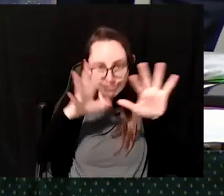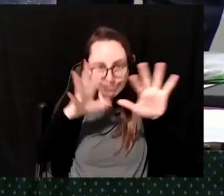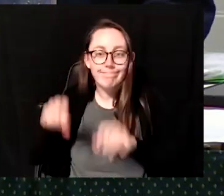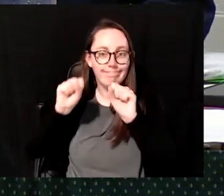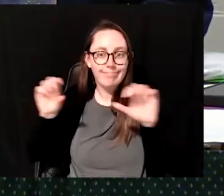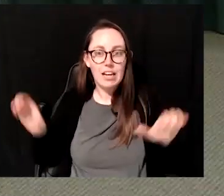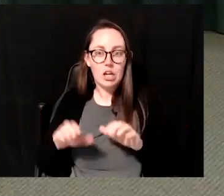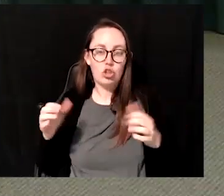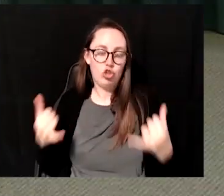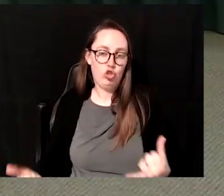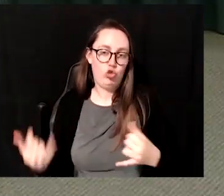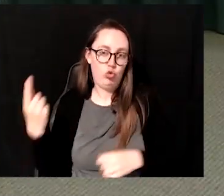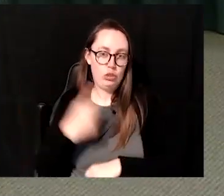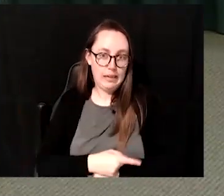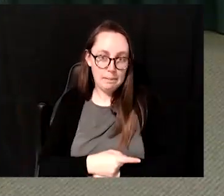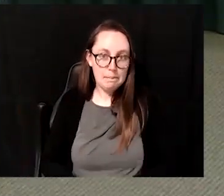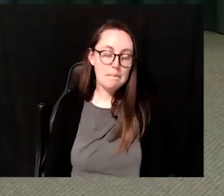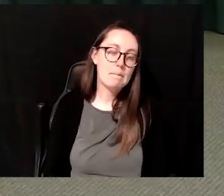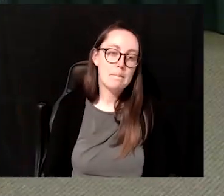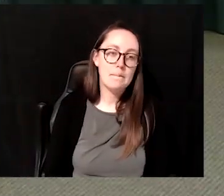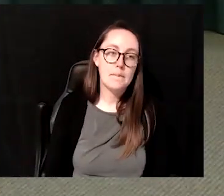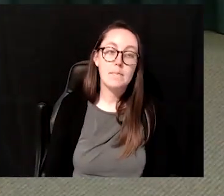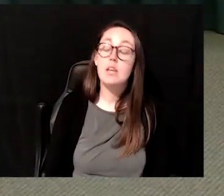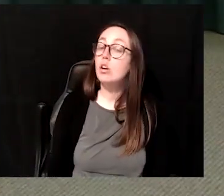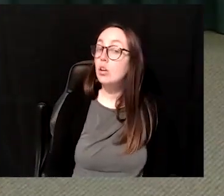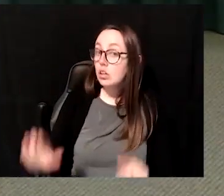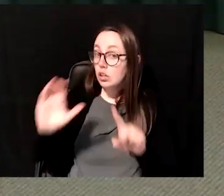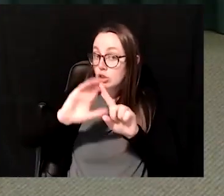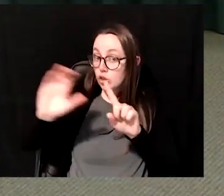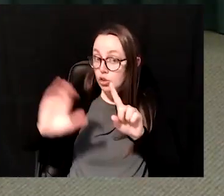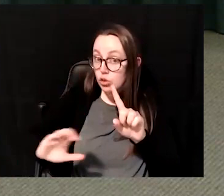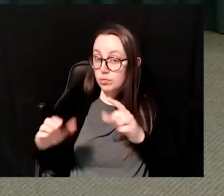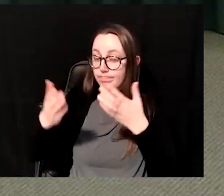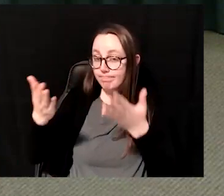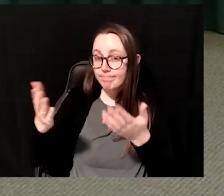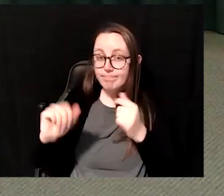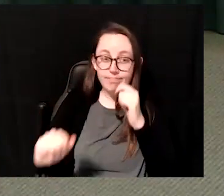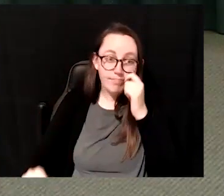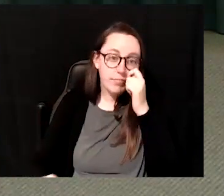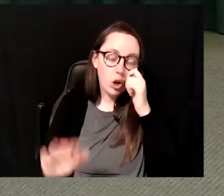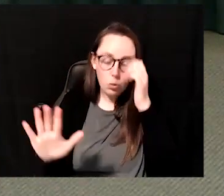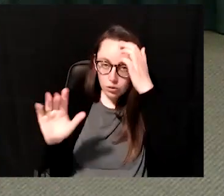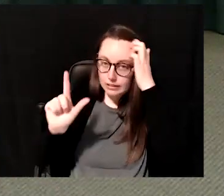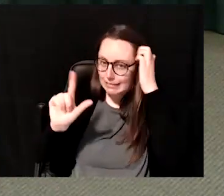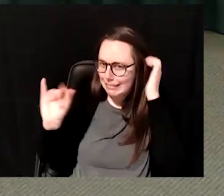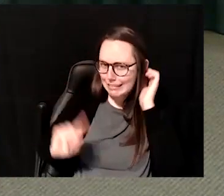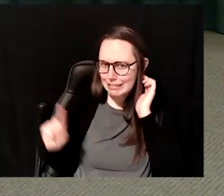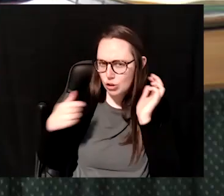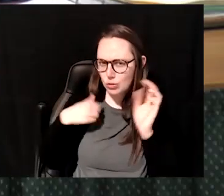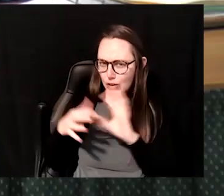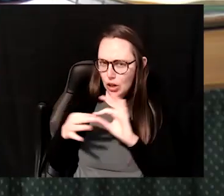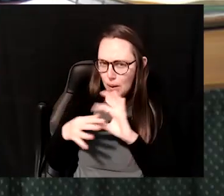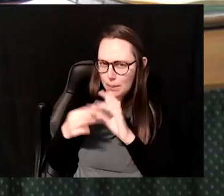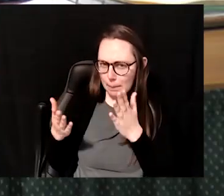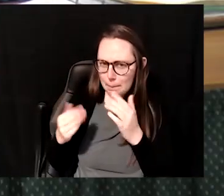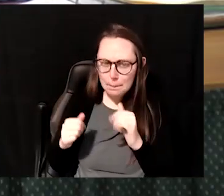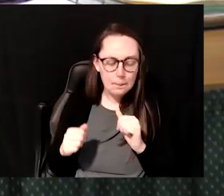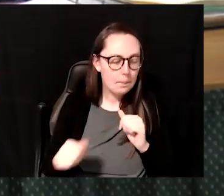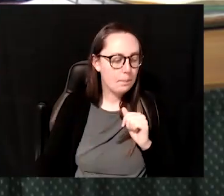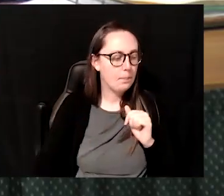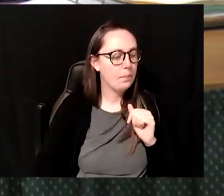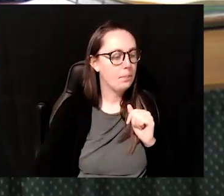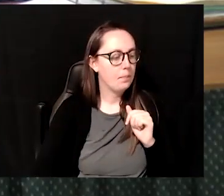uh I'm going to go back to zoom first uh oh unless you want to speak to I just wanted to uh mention that